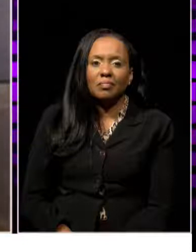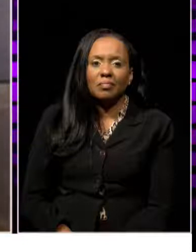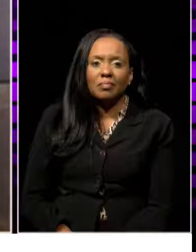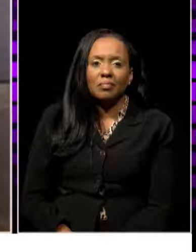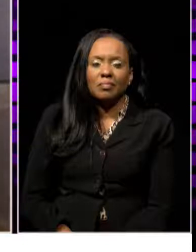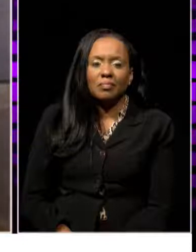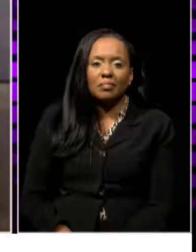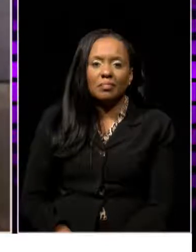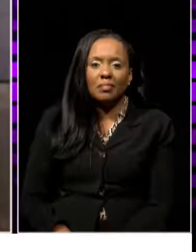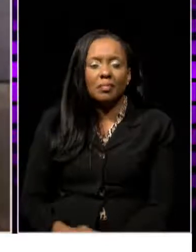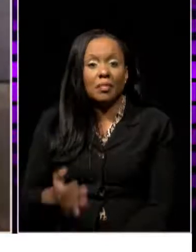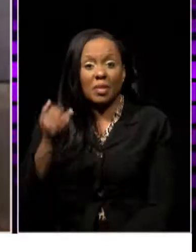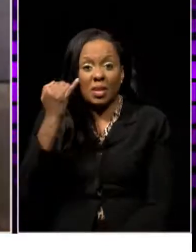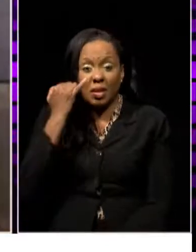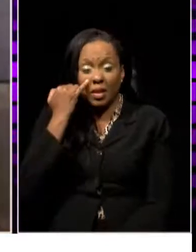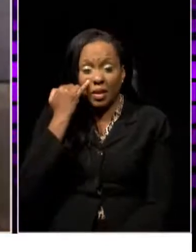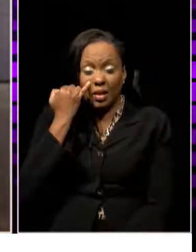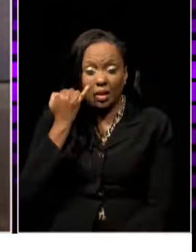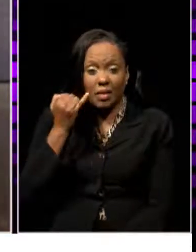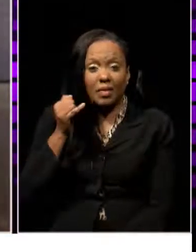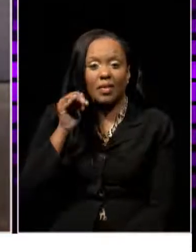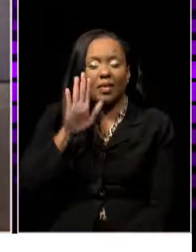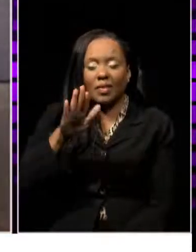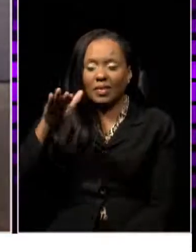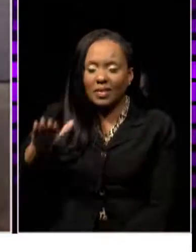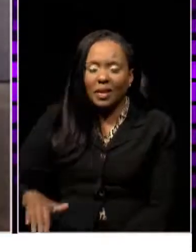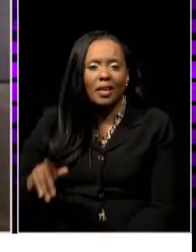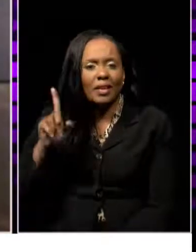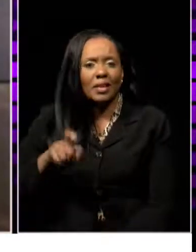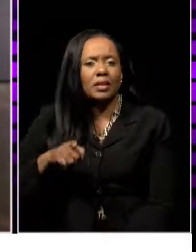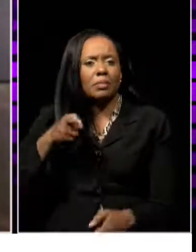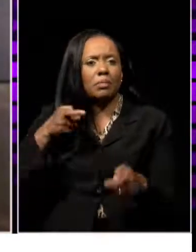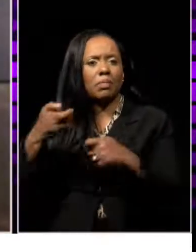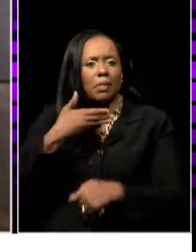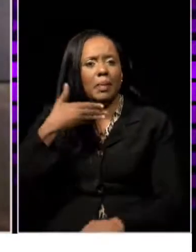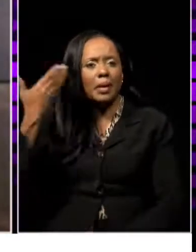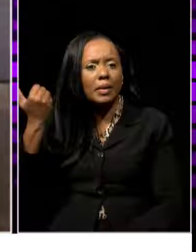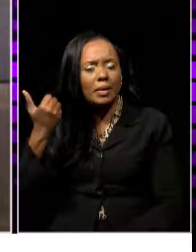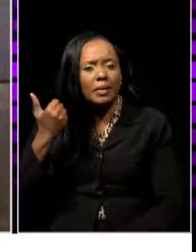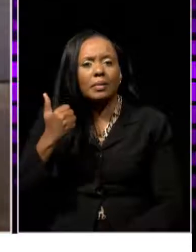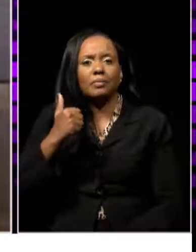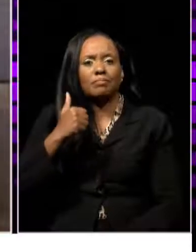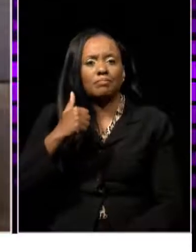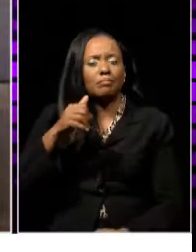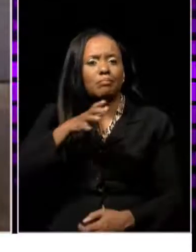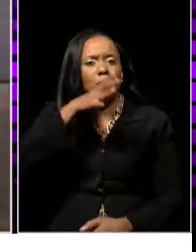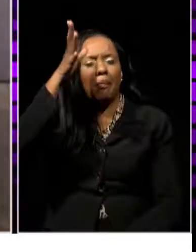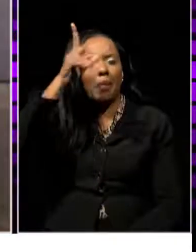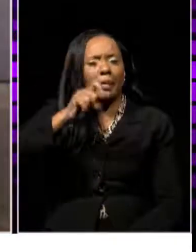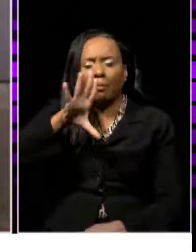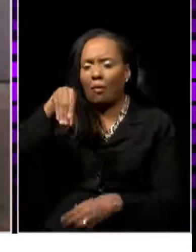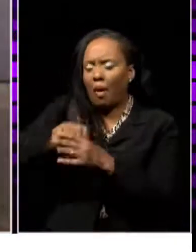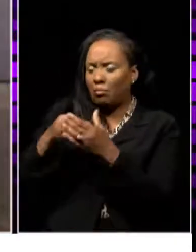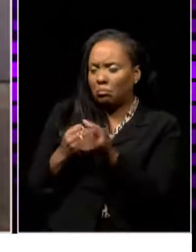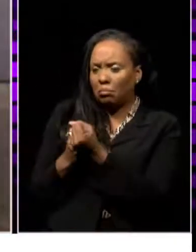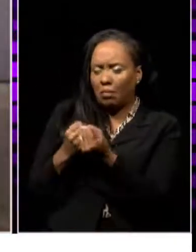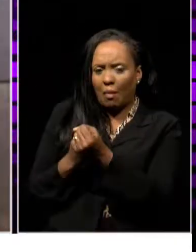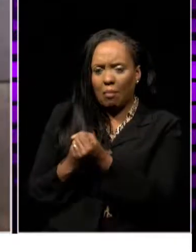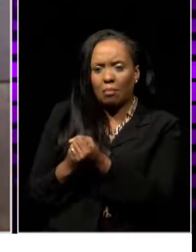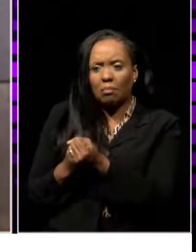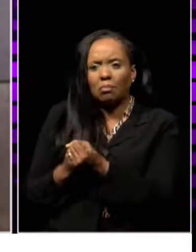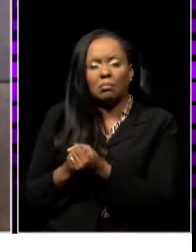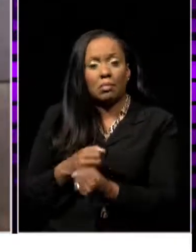better if you have the support of the parent. Parents need to come on board and really put their hands to the